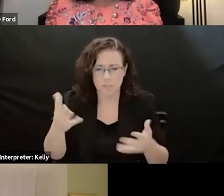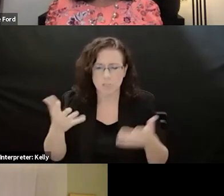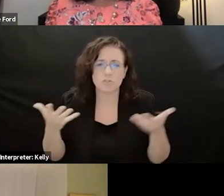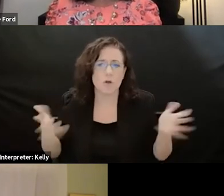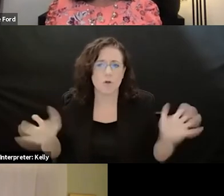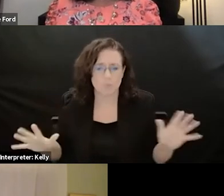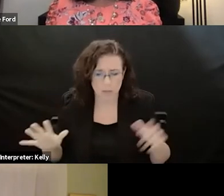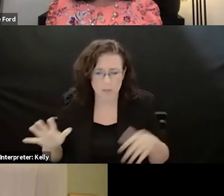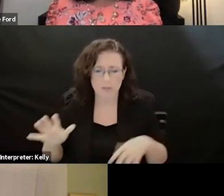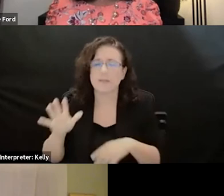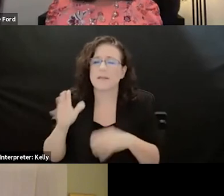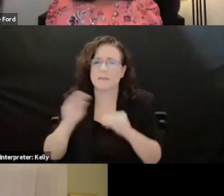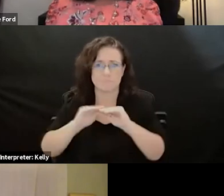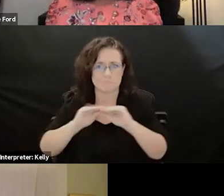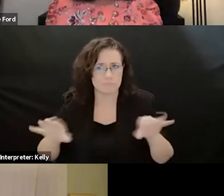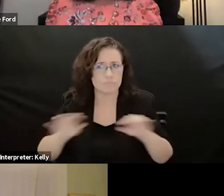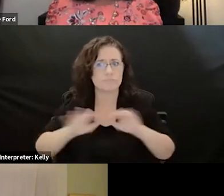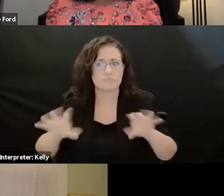doing that